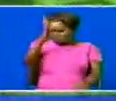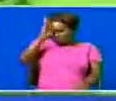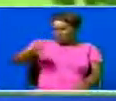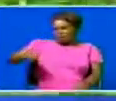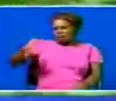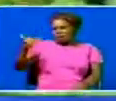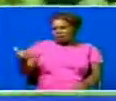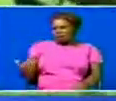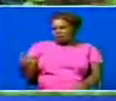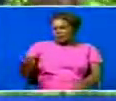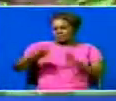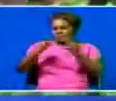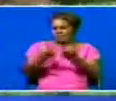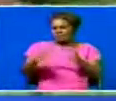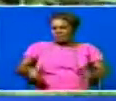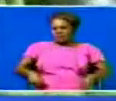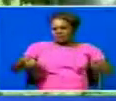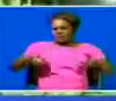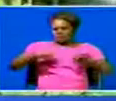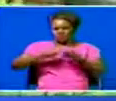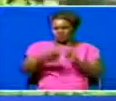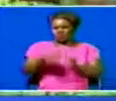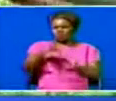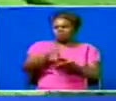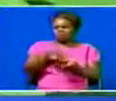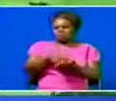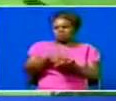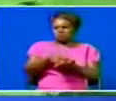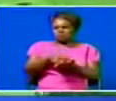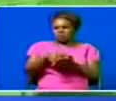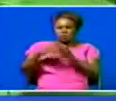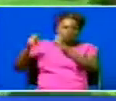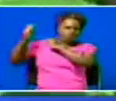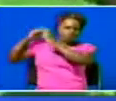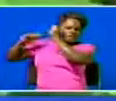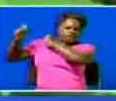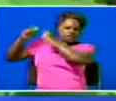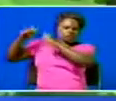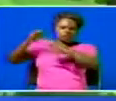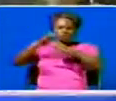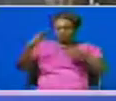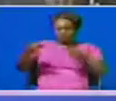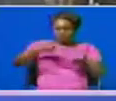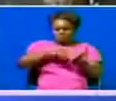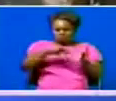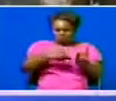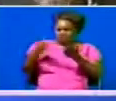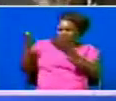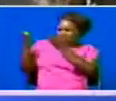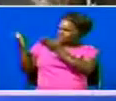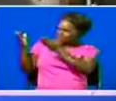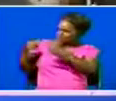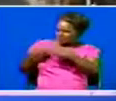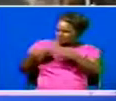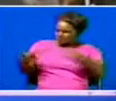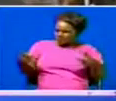young couple who have had a life-changing encounter with these traditional vegetables. This project,